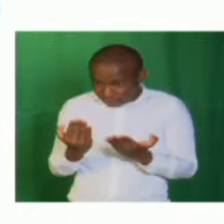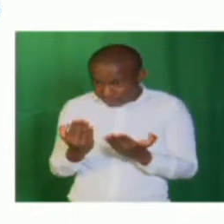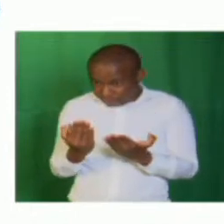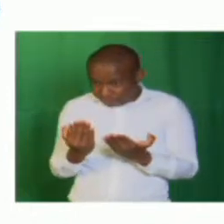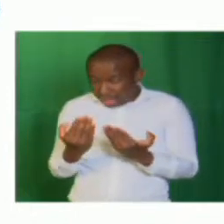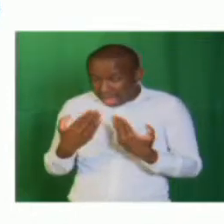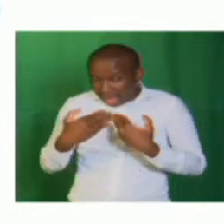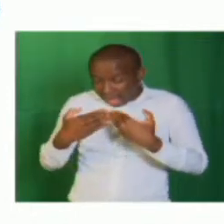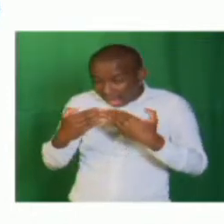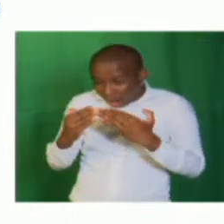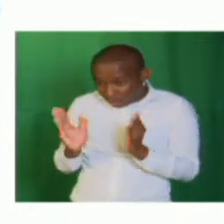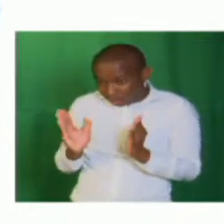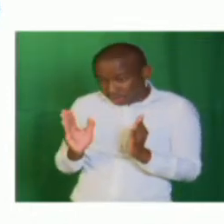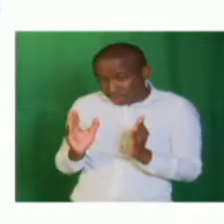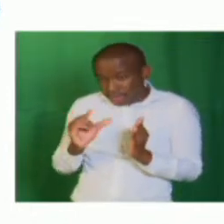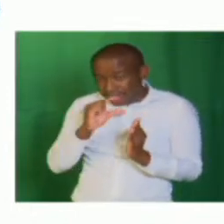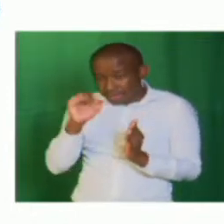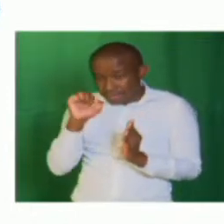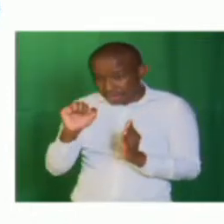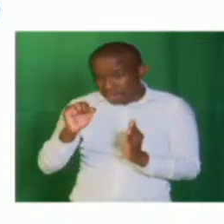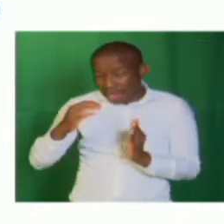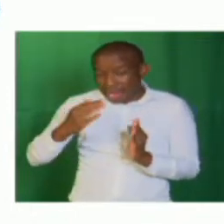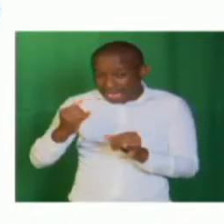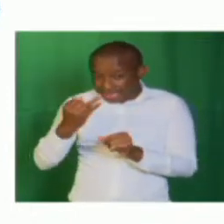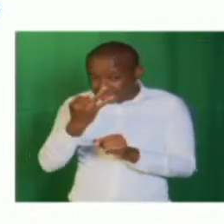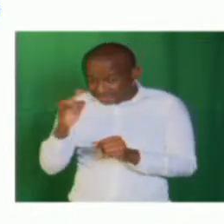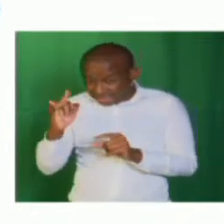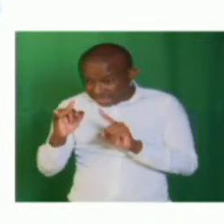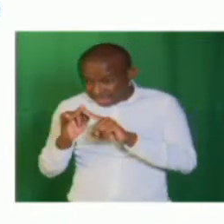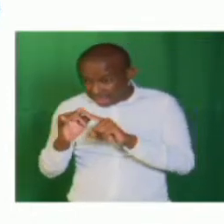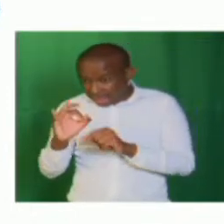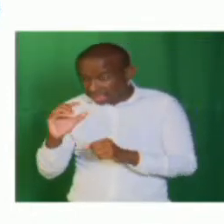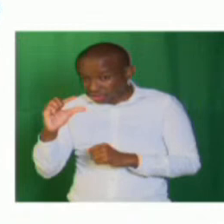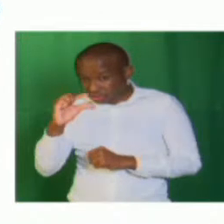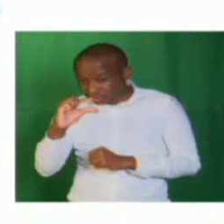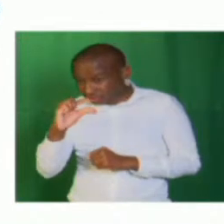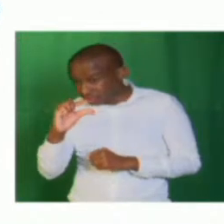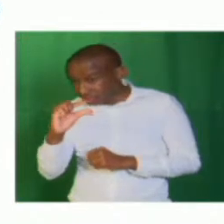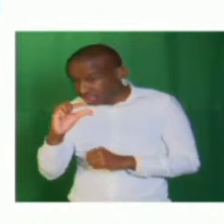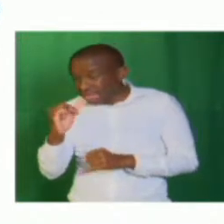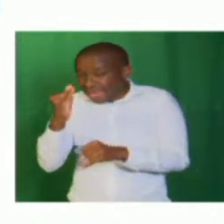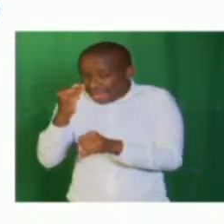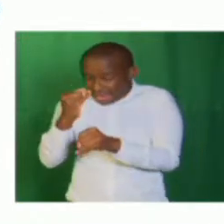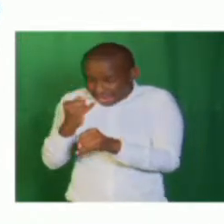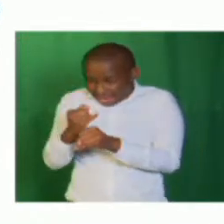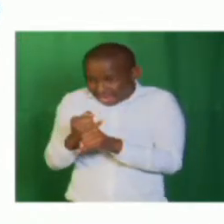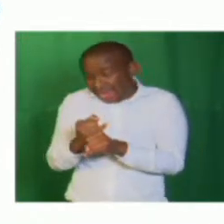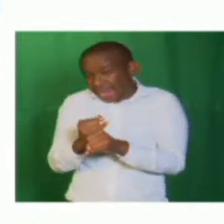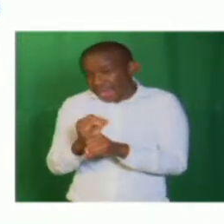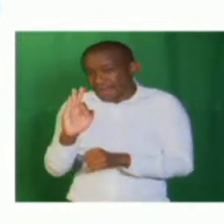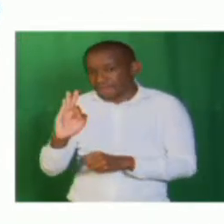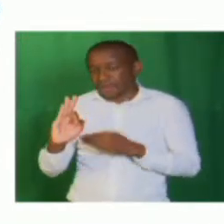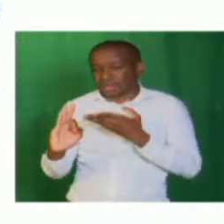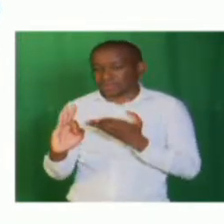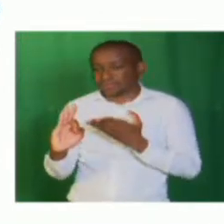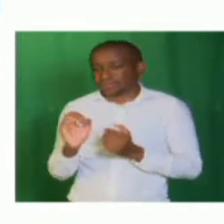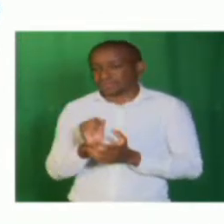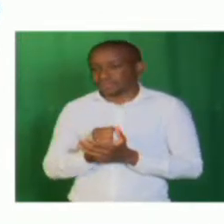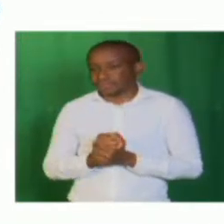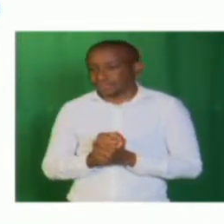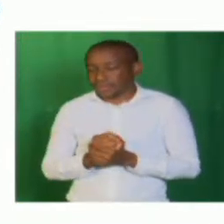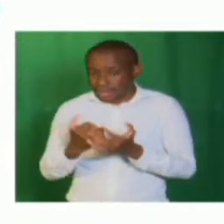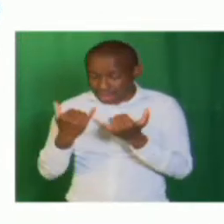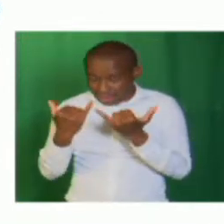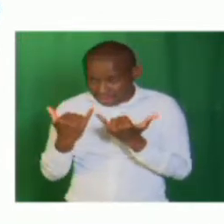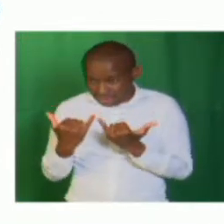the outer function. And then the second one, the g, we can call it the inner function. So